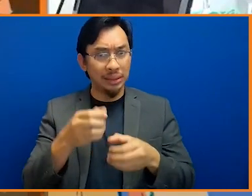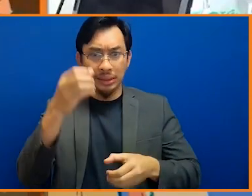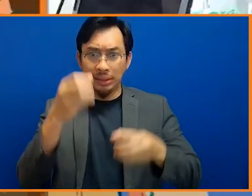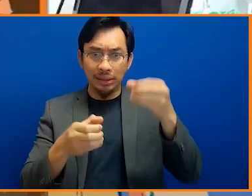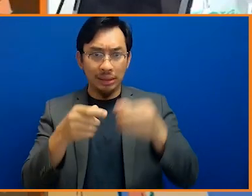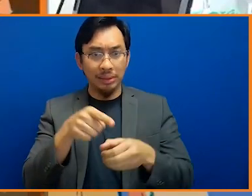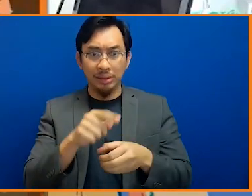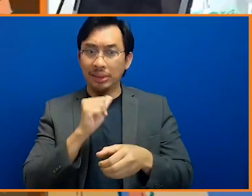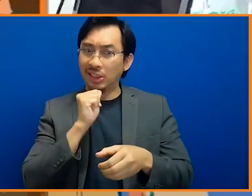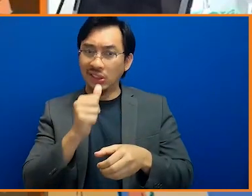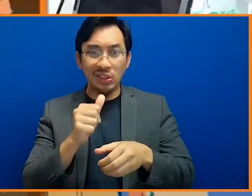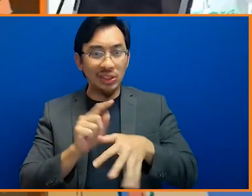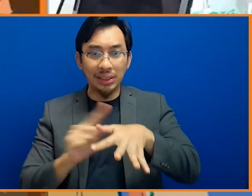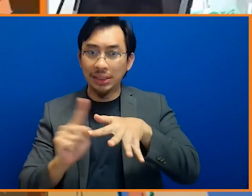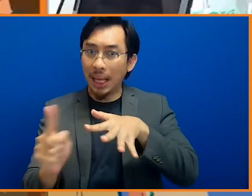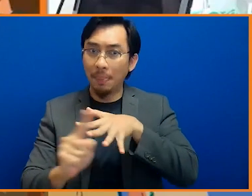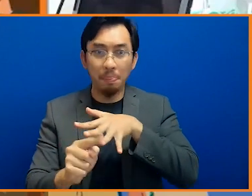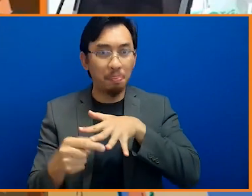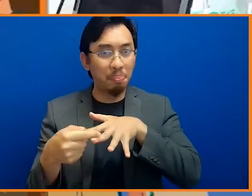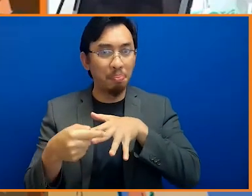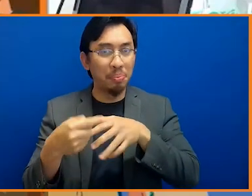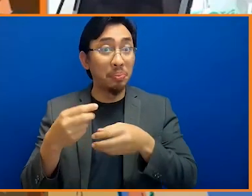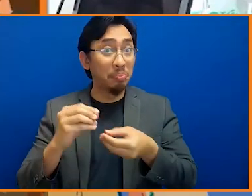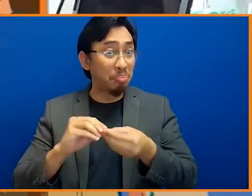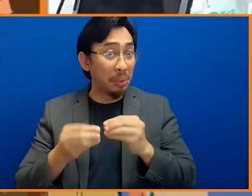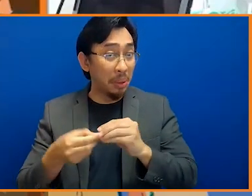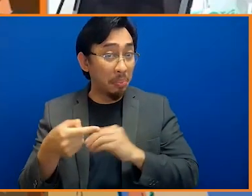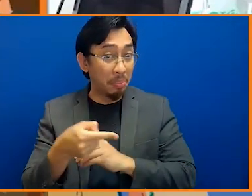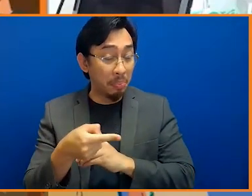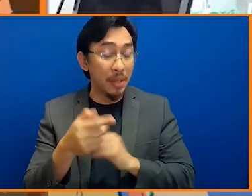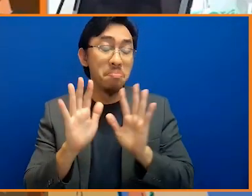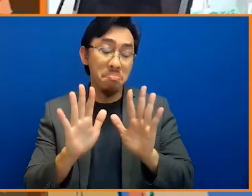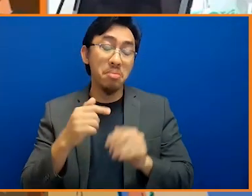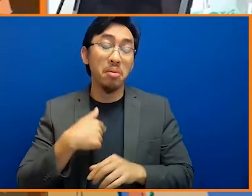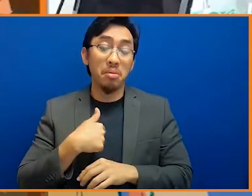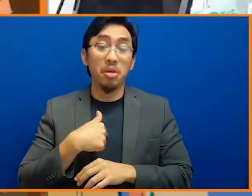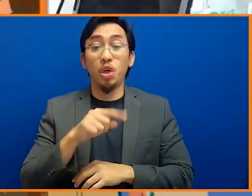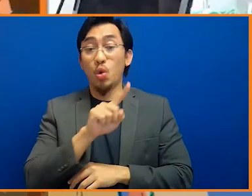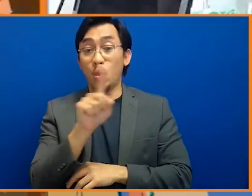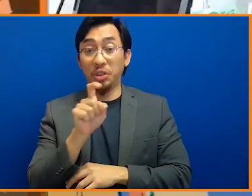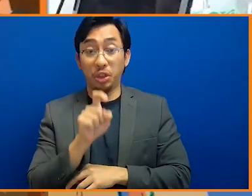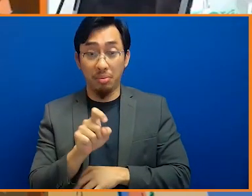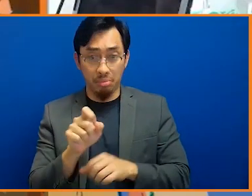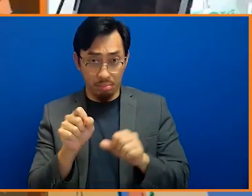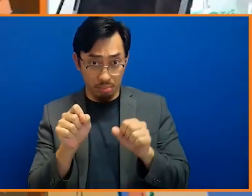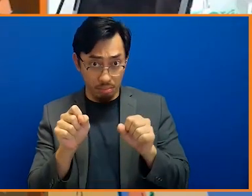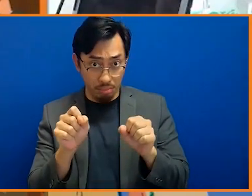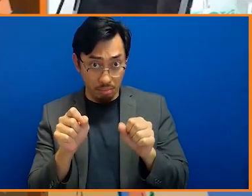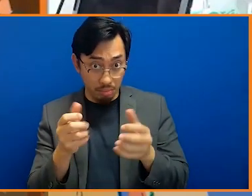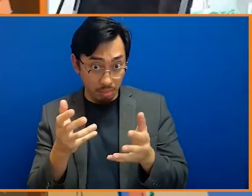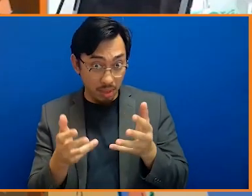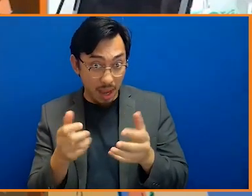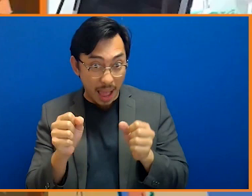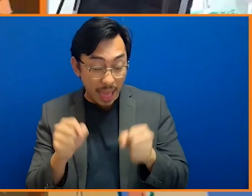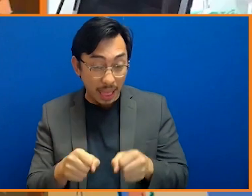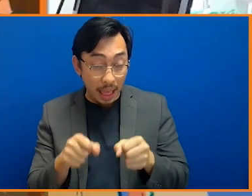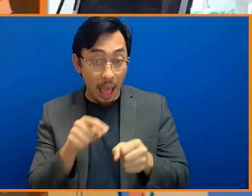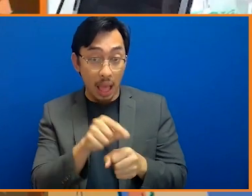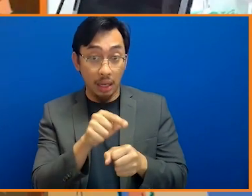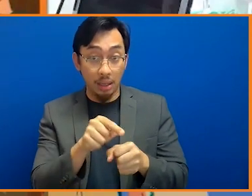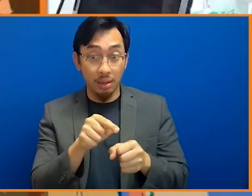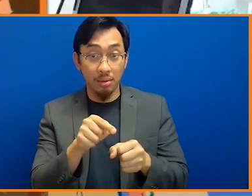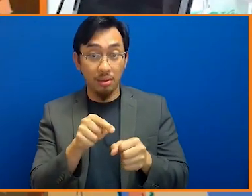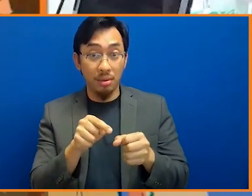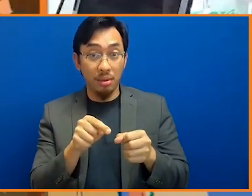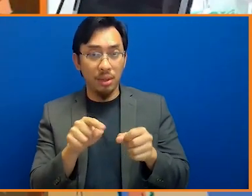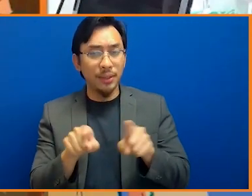function as the escape building was being deserted, right? Uh, my question is, by this condition, is it possible to